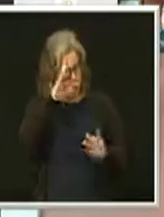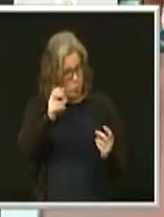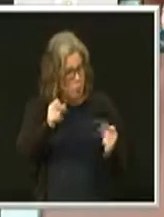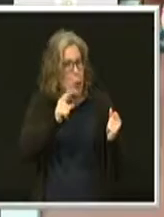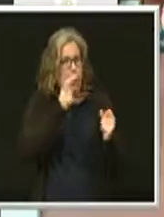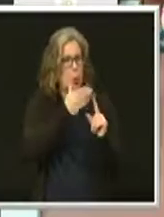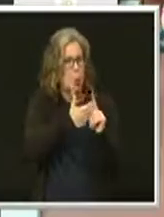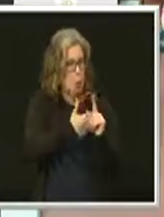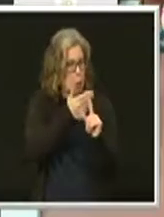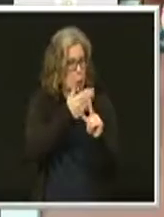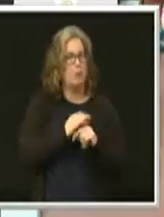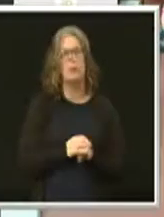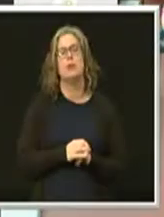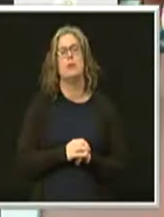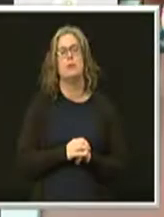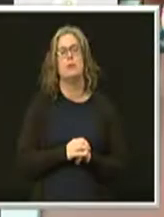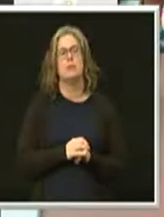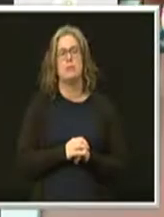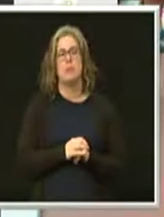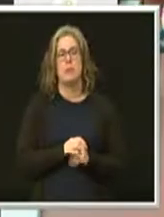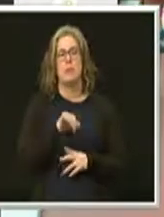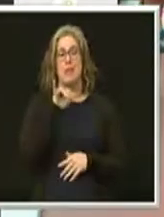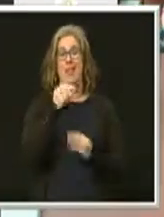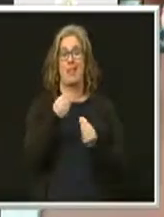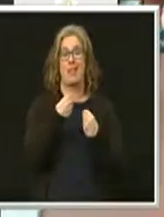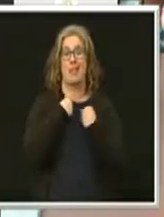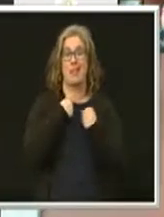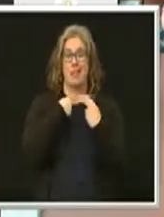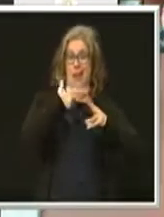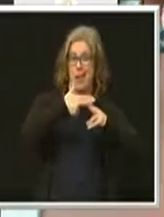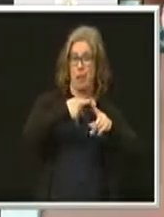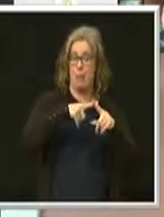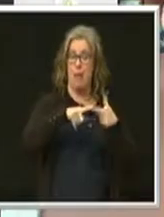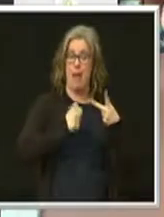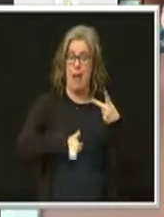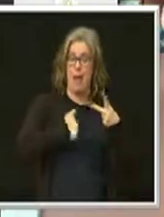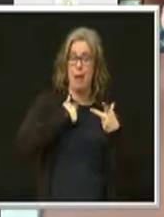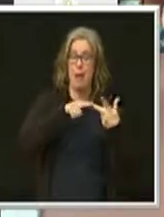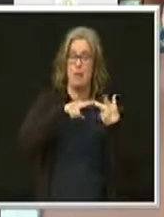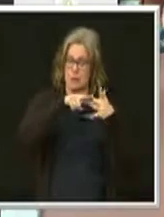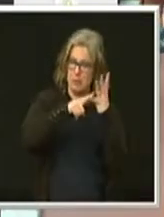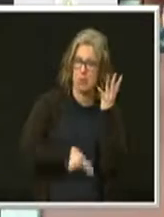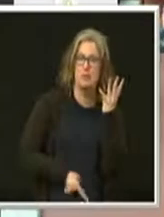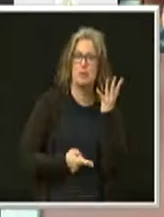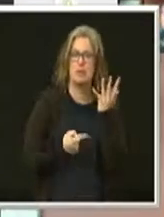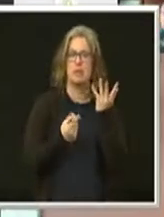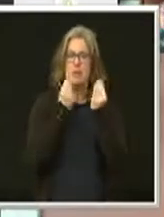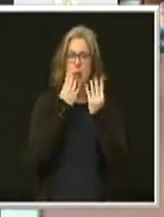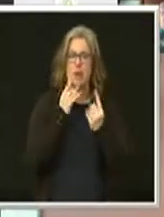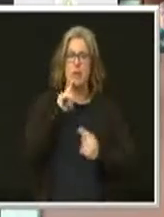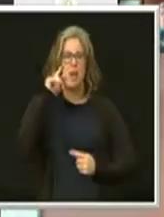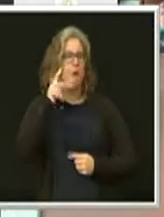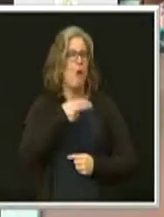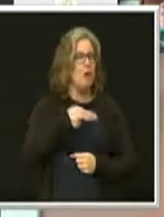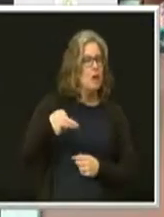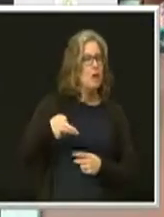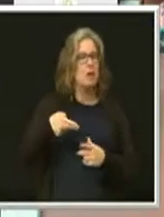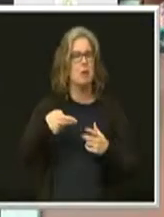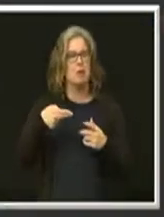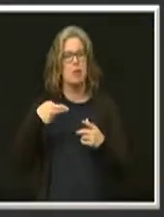who you are. And then that gives us name, address, and other vital information. So you can see